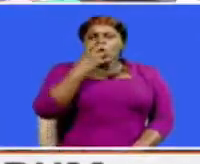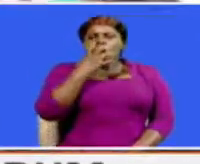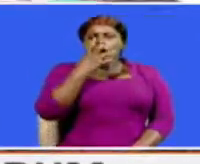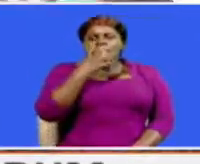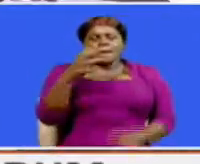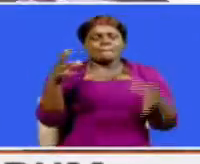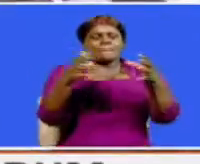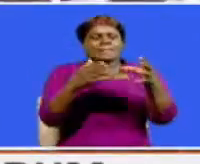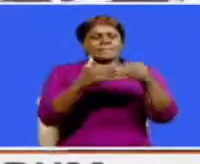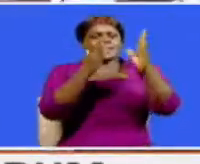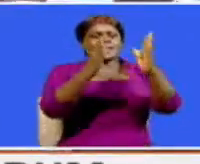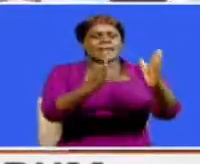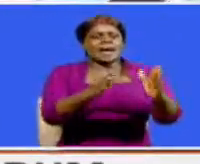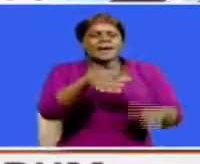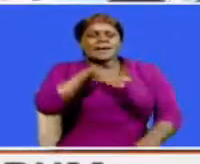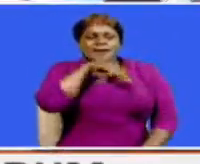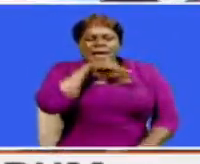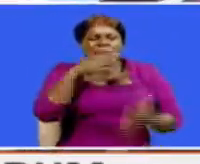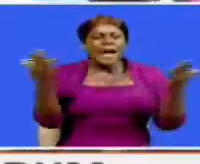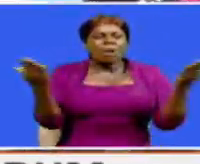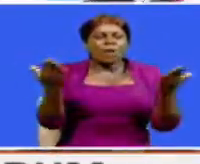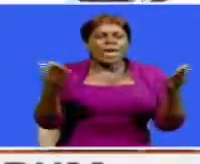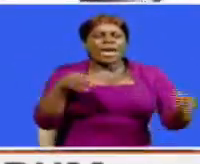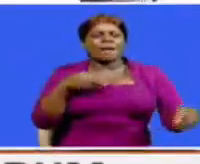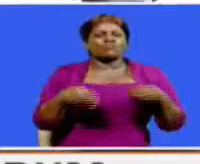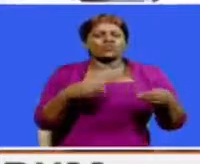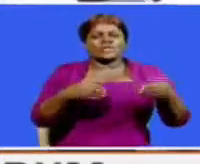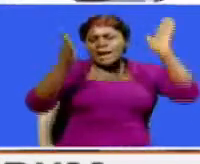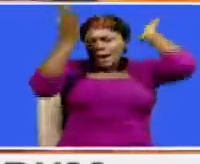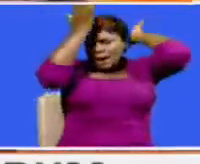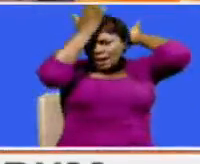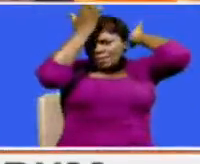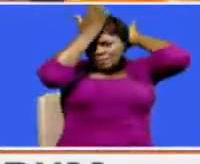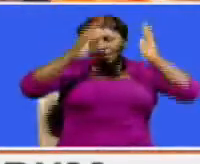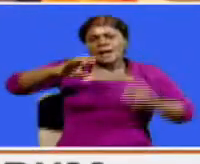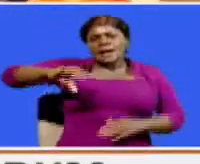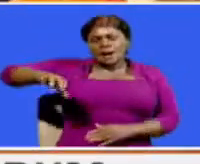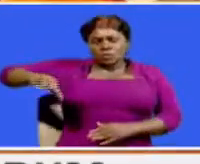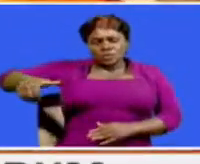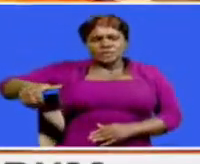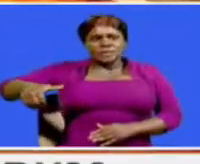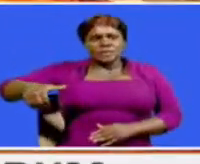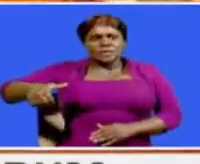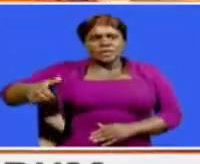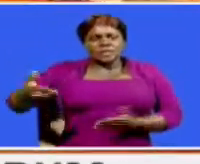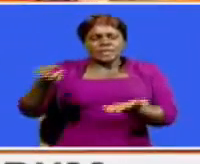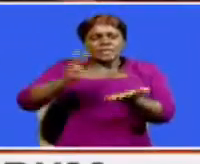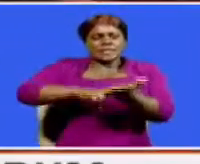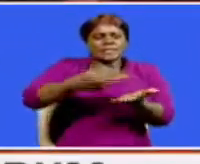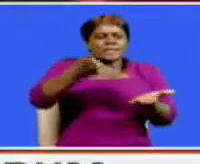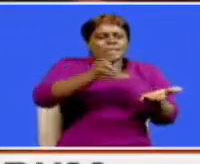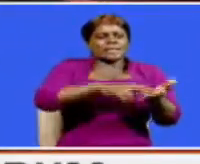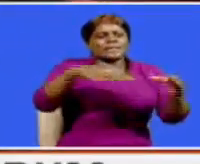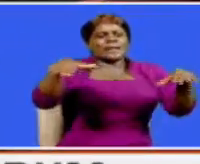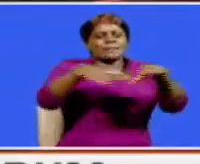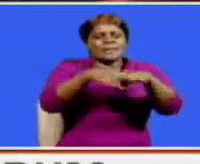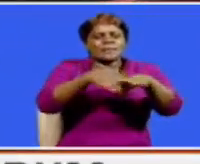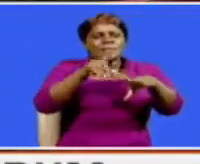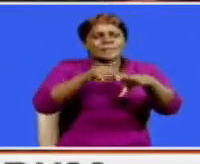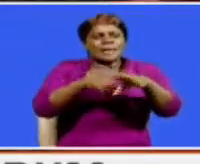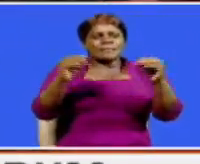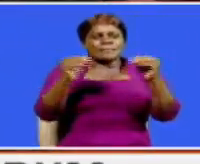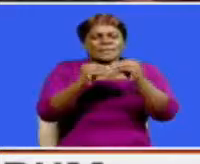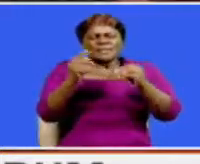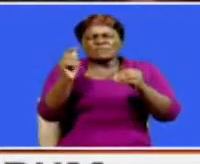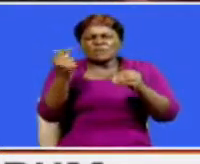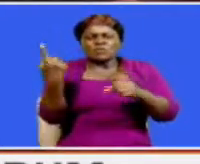ODM party leader Raila Odinga was in Busia and Kakamega counties for a recruitment drive for the party, with this meeting coming a